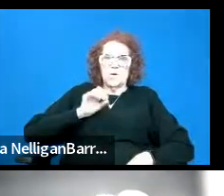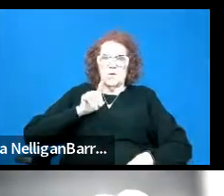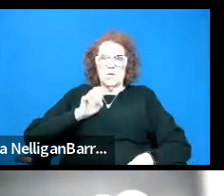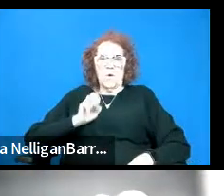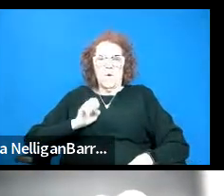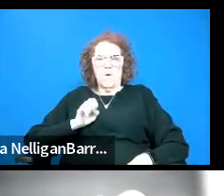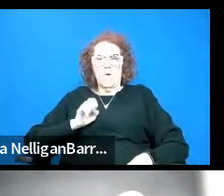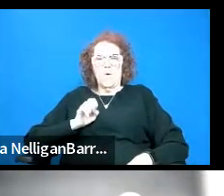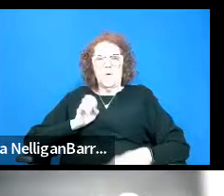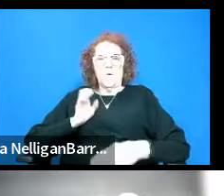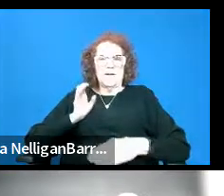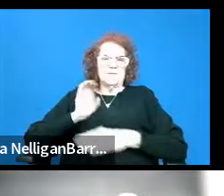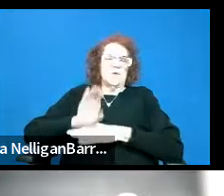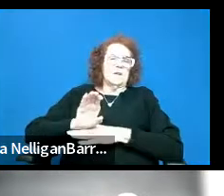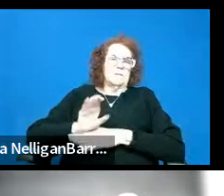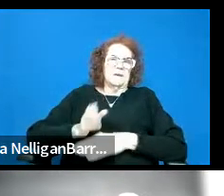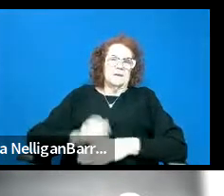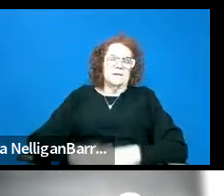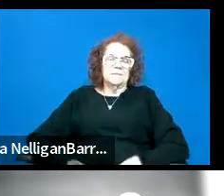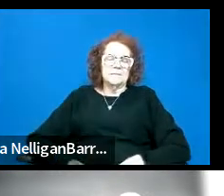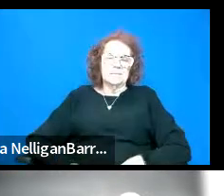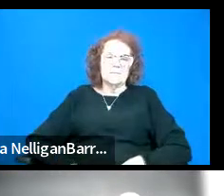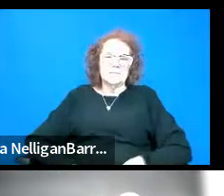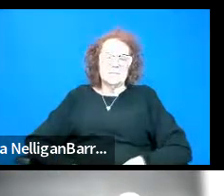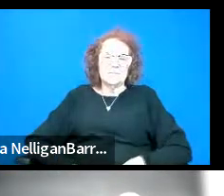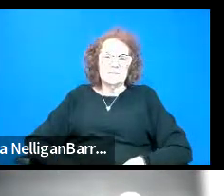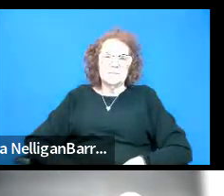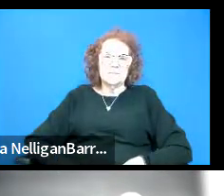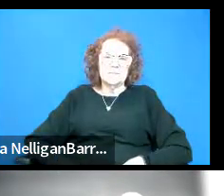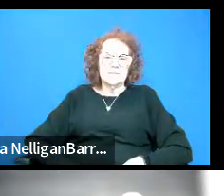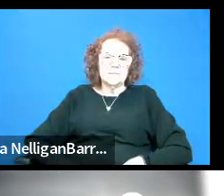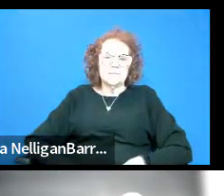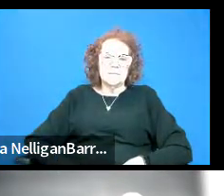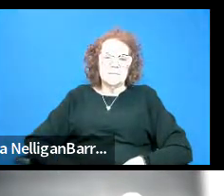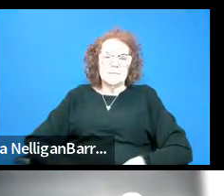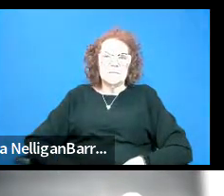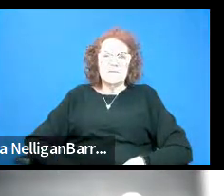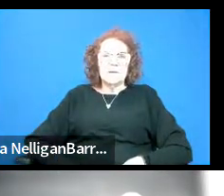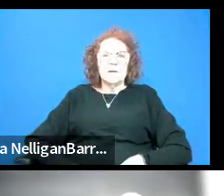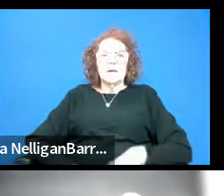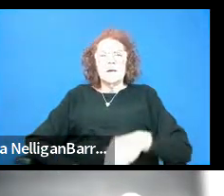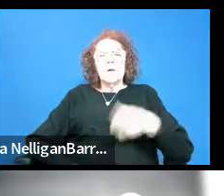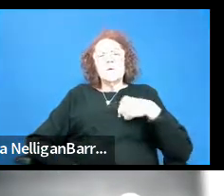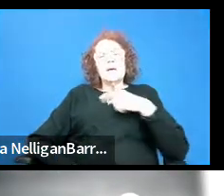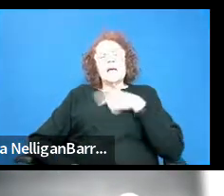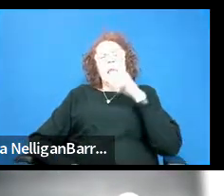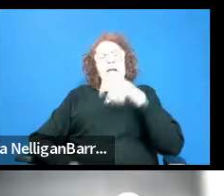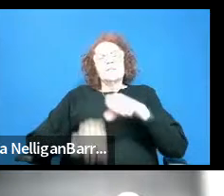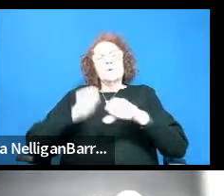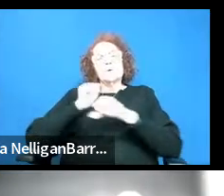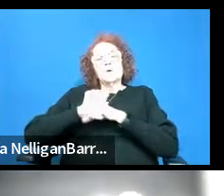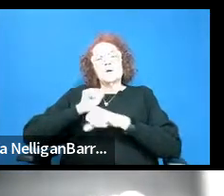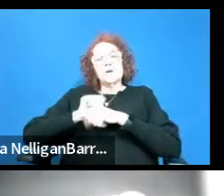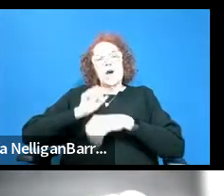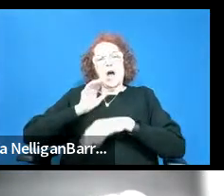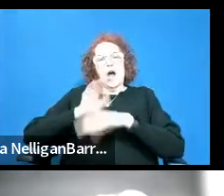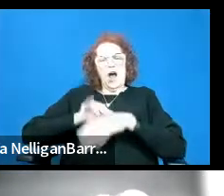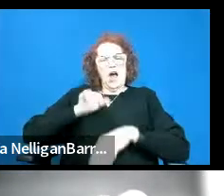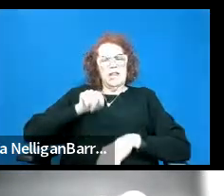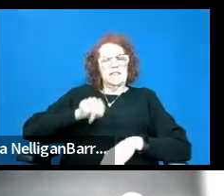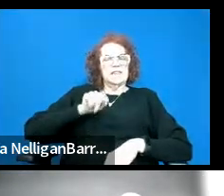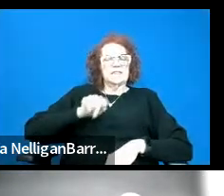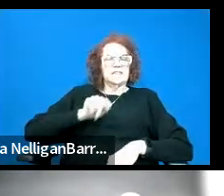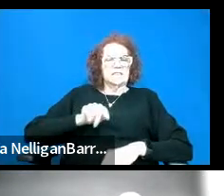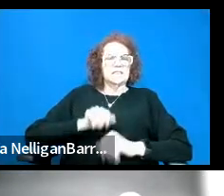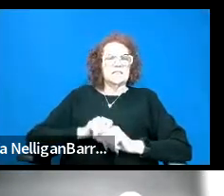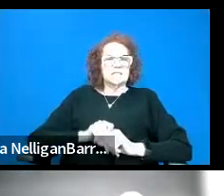to why. And we do have to work on that. I met with all of the code